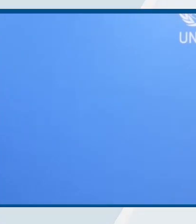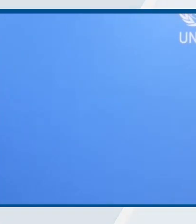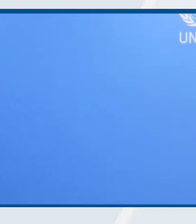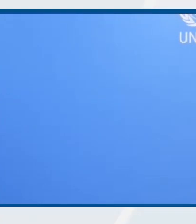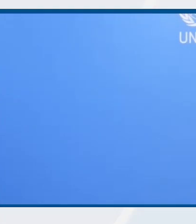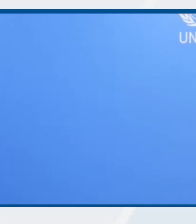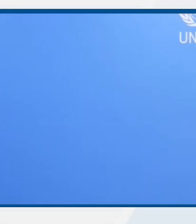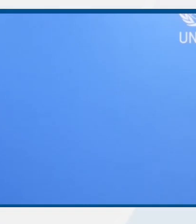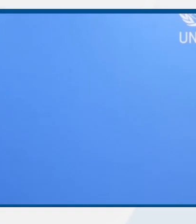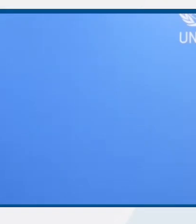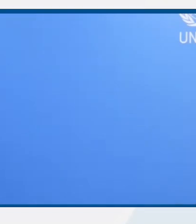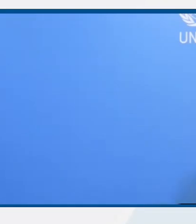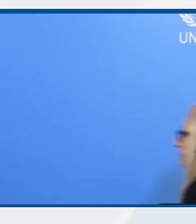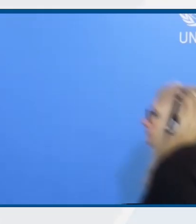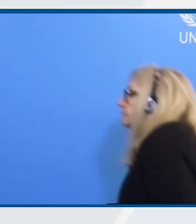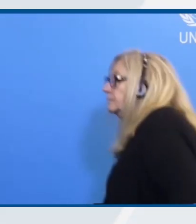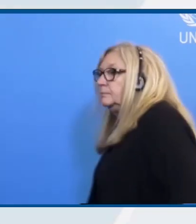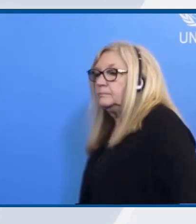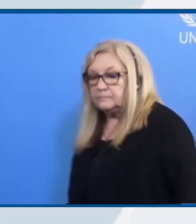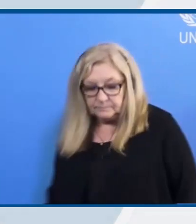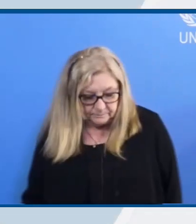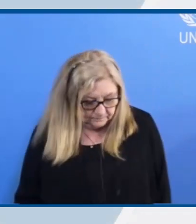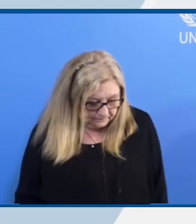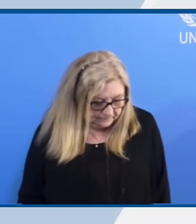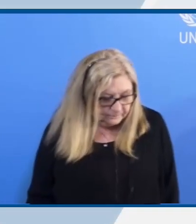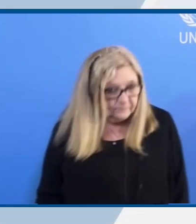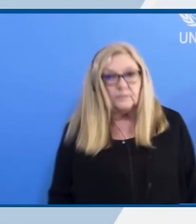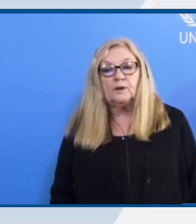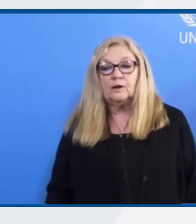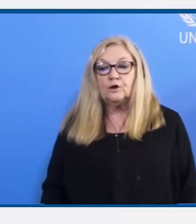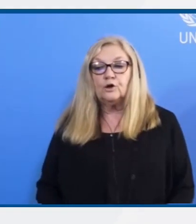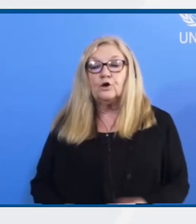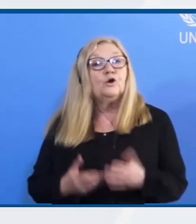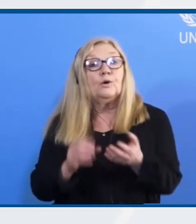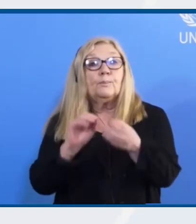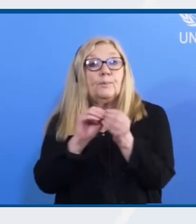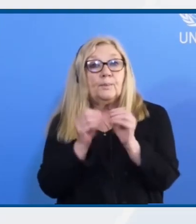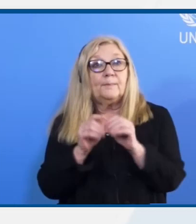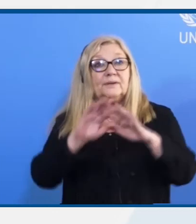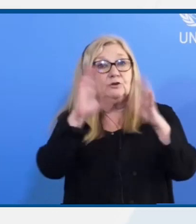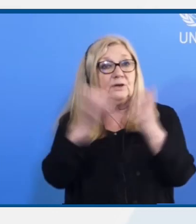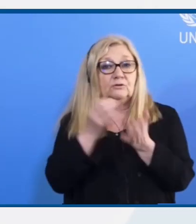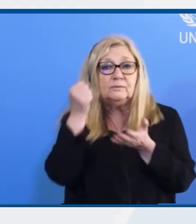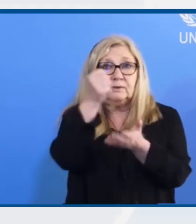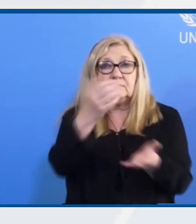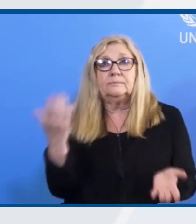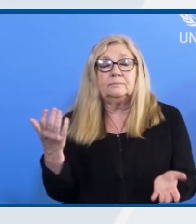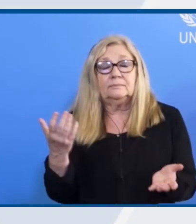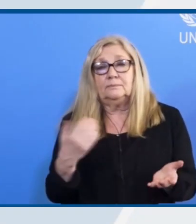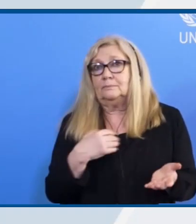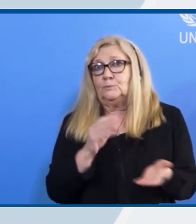The problem of international fundings, in our case, for example, we use international fundings for many kind of